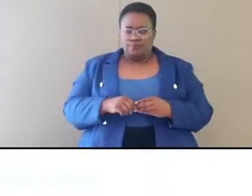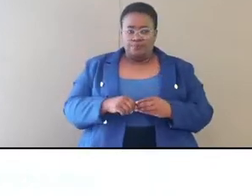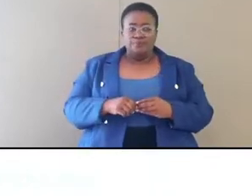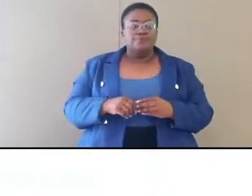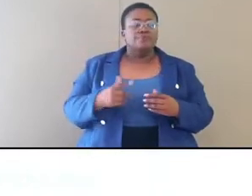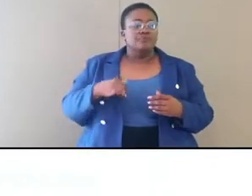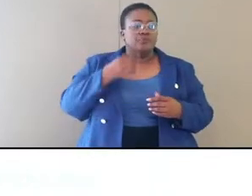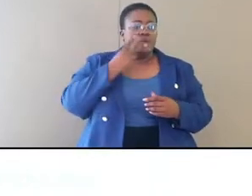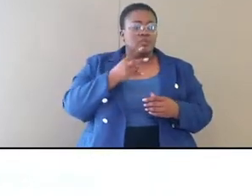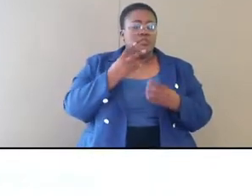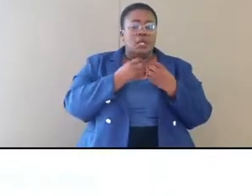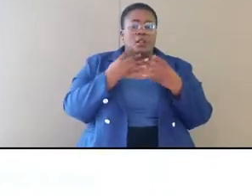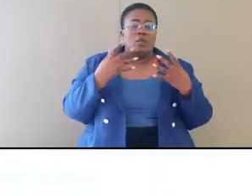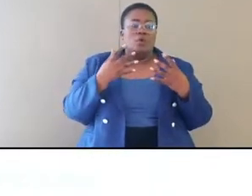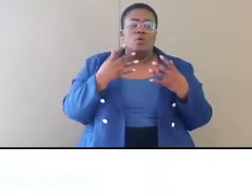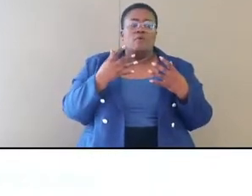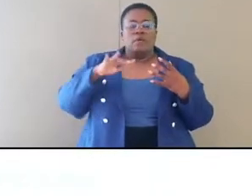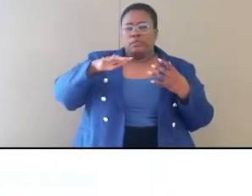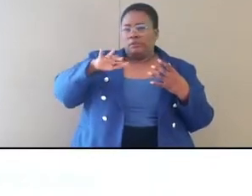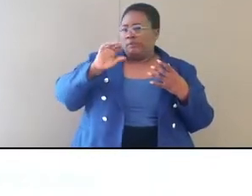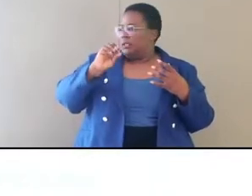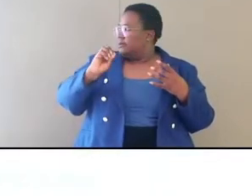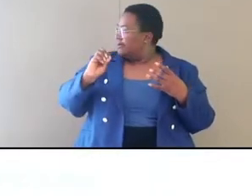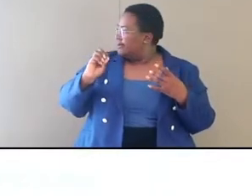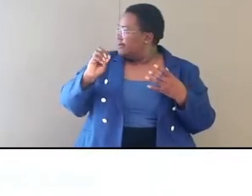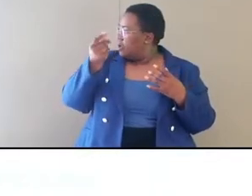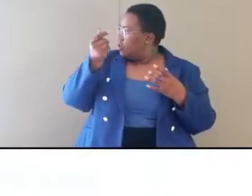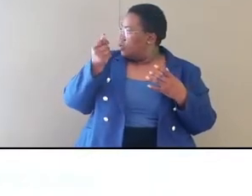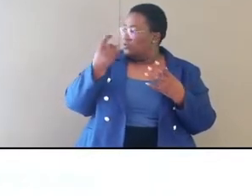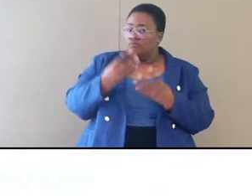there are lots of estimated costs of children. This is a high one.